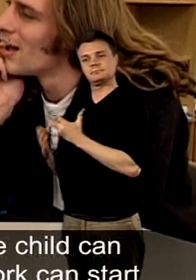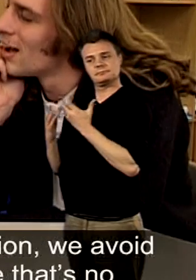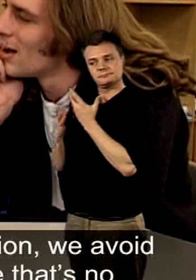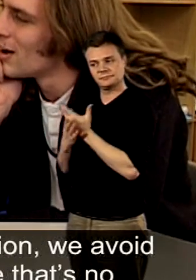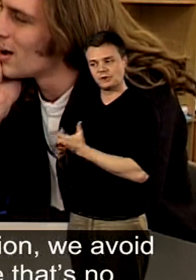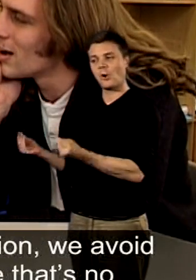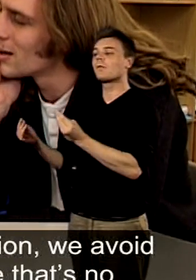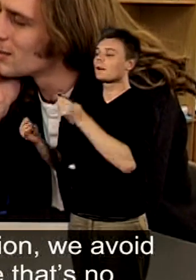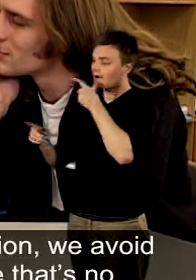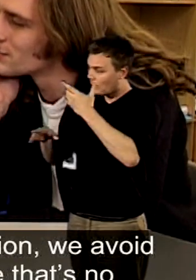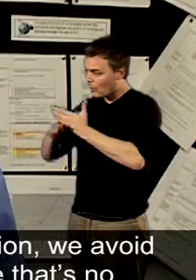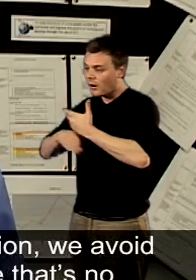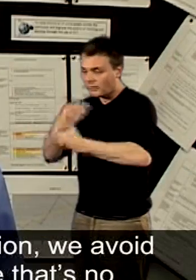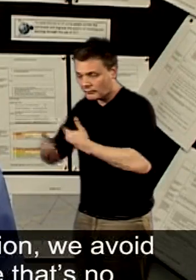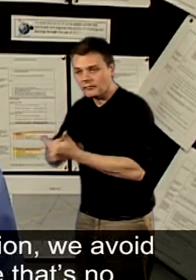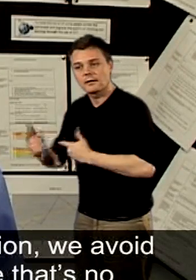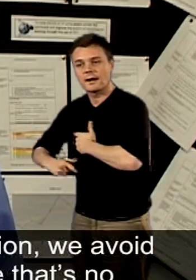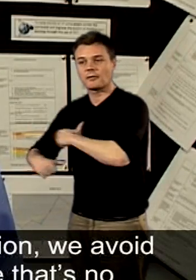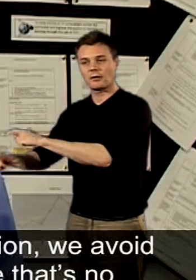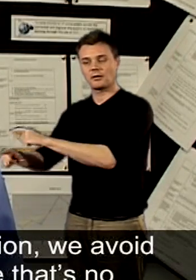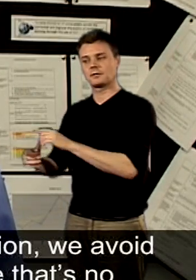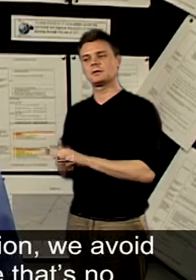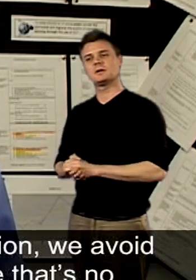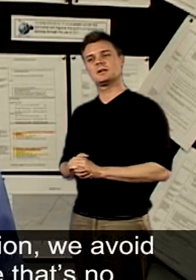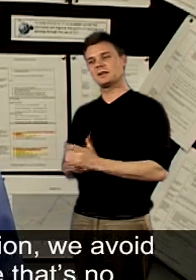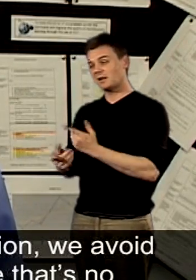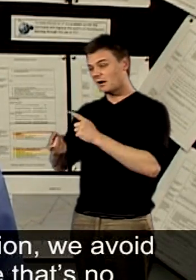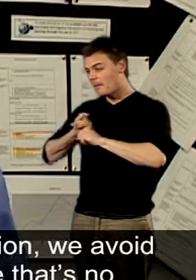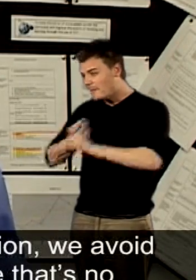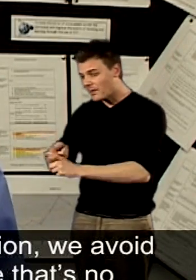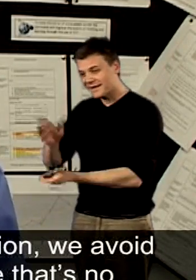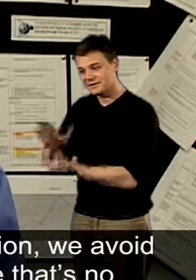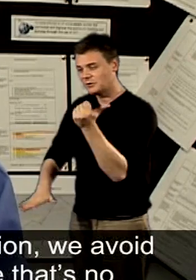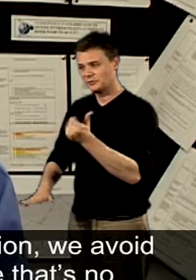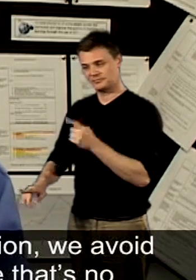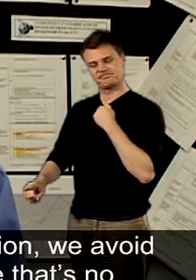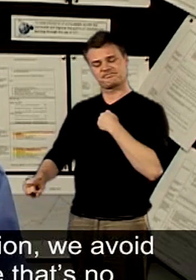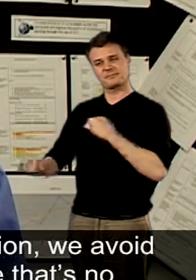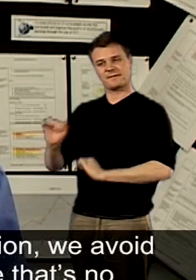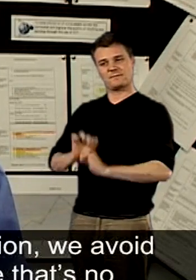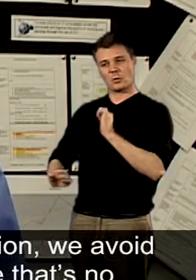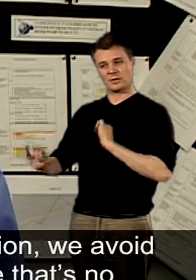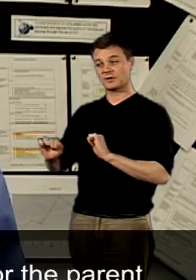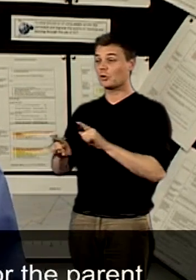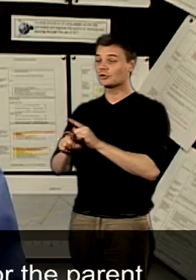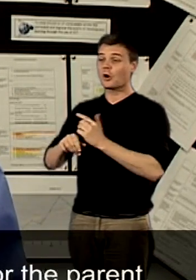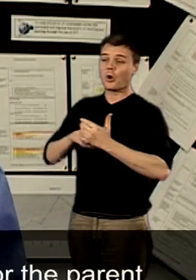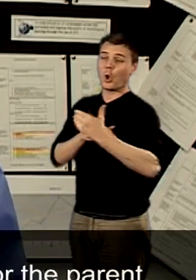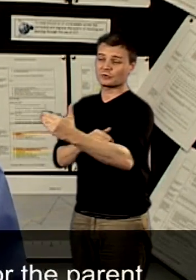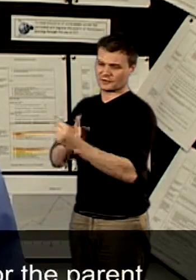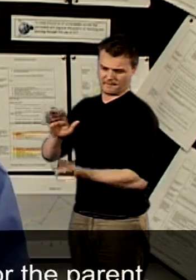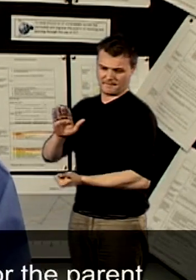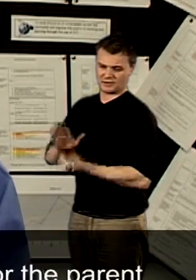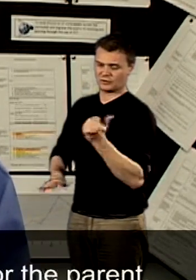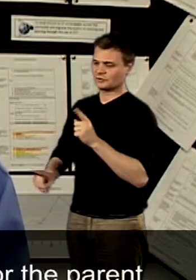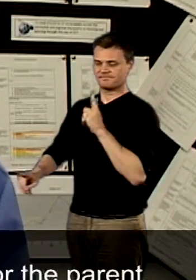work can start again. We avoid permanent exclusion. We avoid even long-term exclusions, because that's no good for the child,